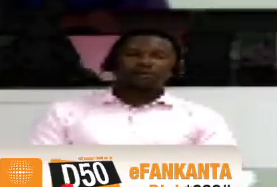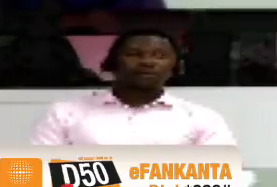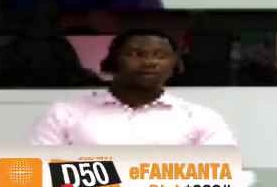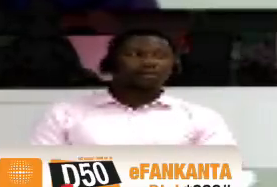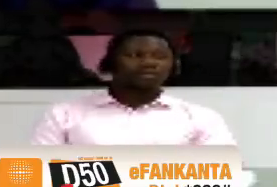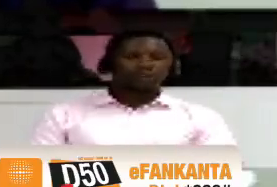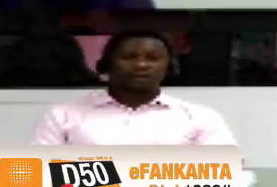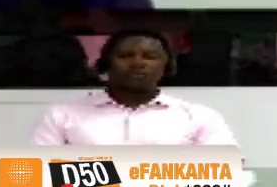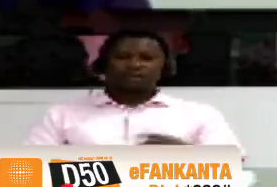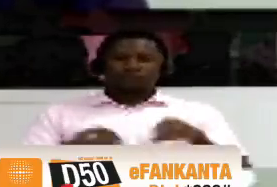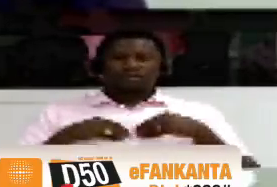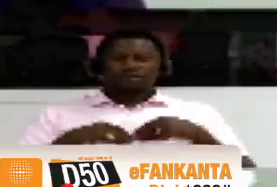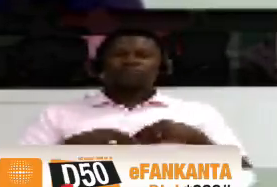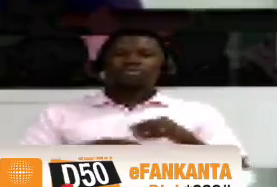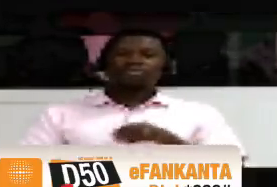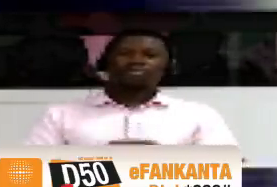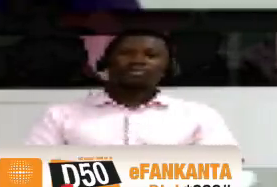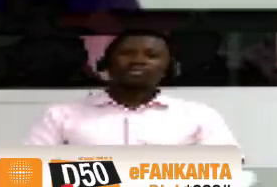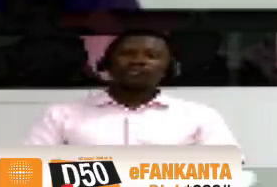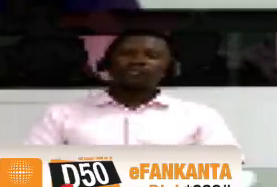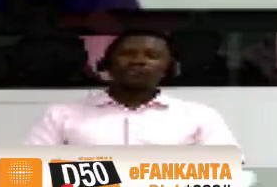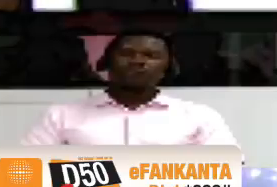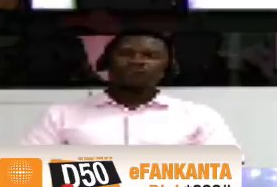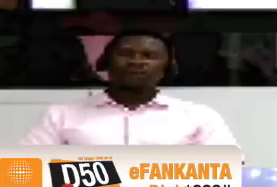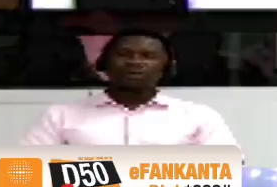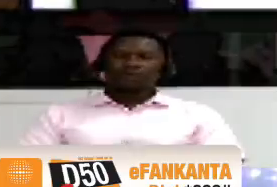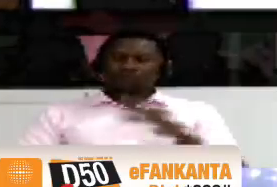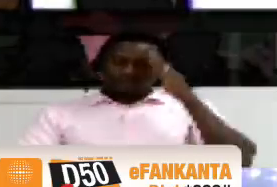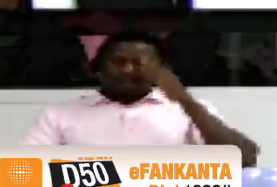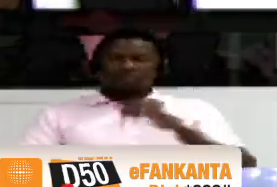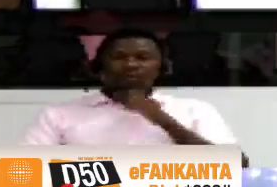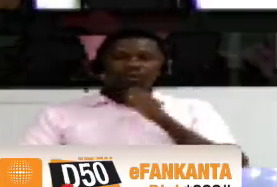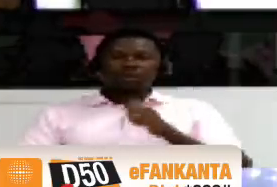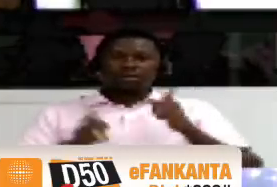0071. Request granted. Thank you, Mr. Chairman.